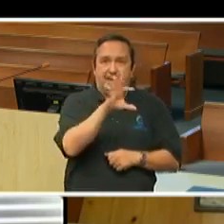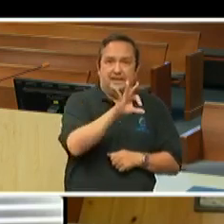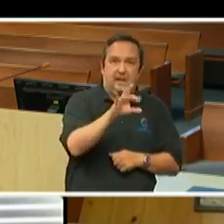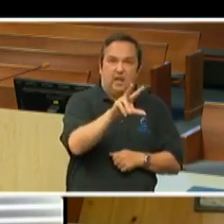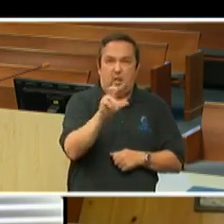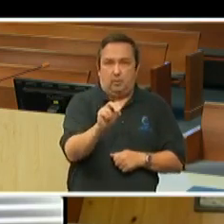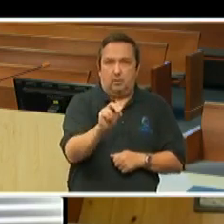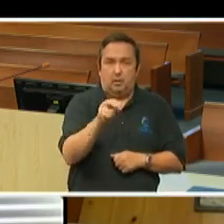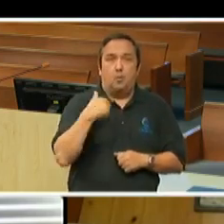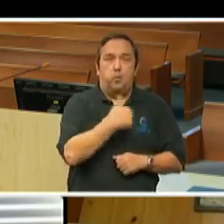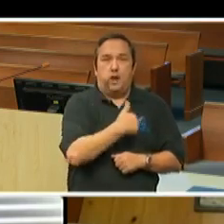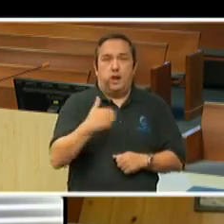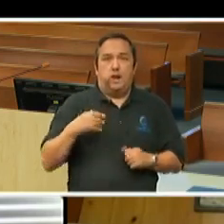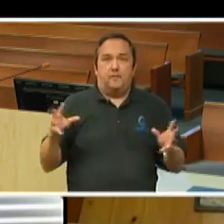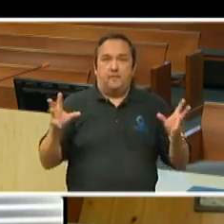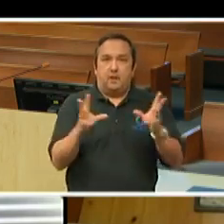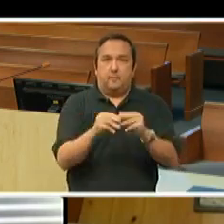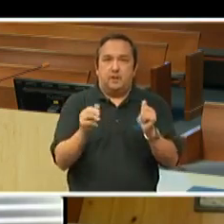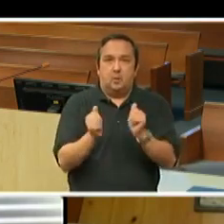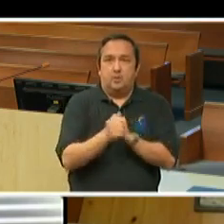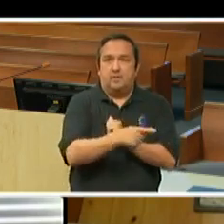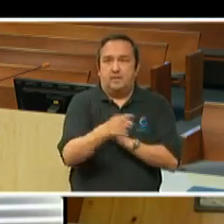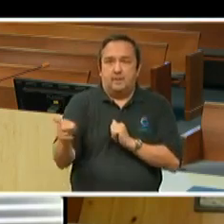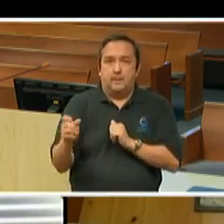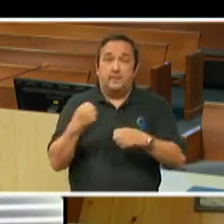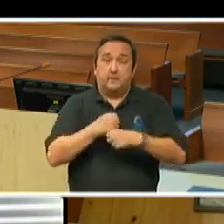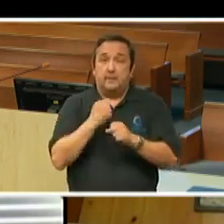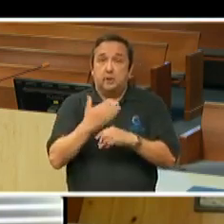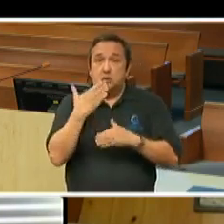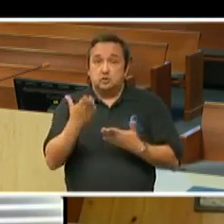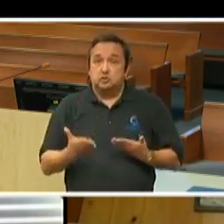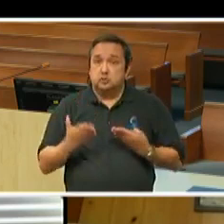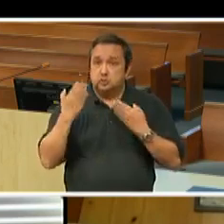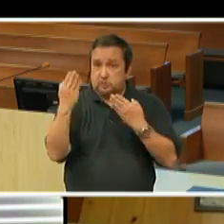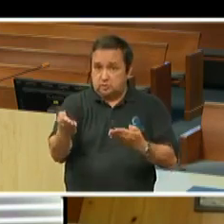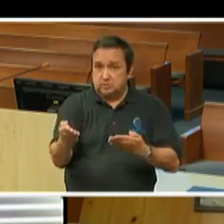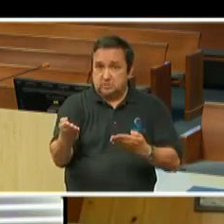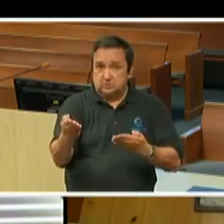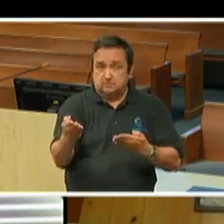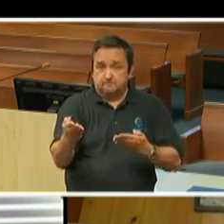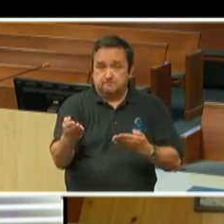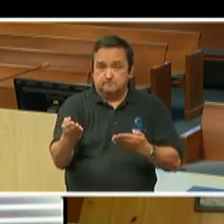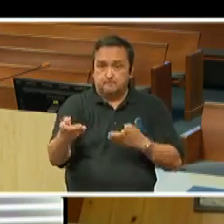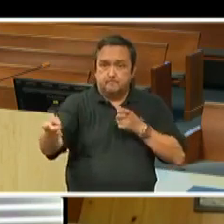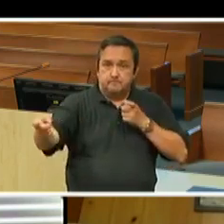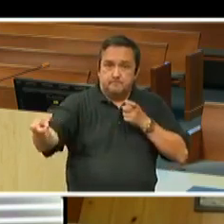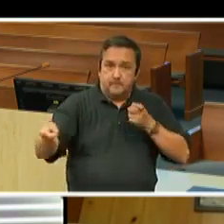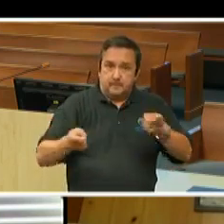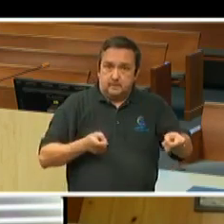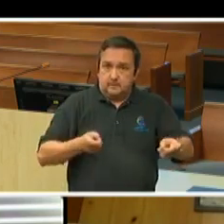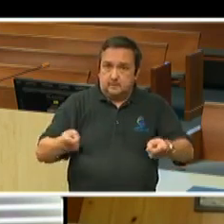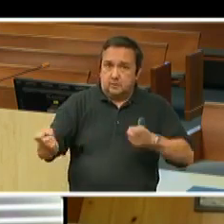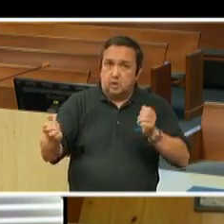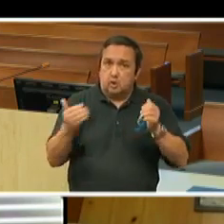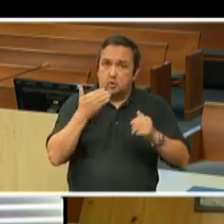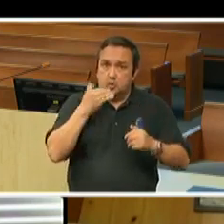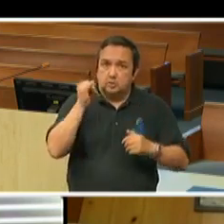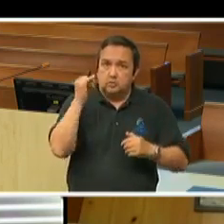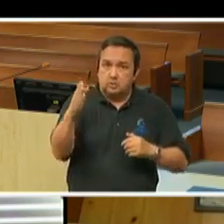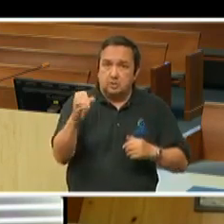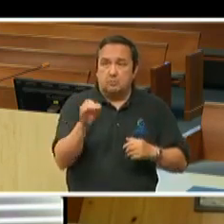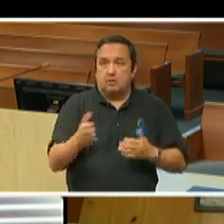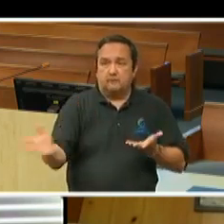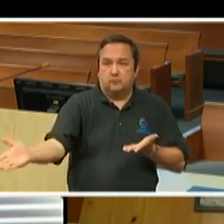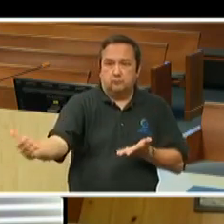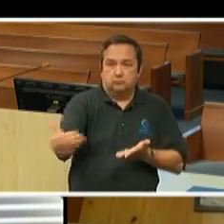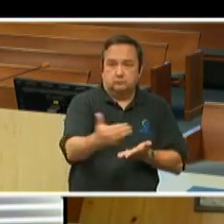we have a meeting with them, and they've made great suggestions. And they're, they're doing a good job of rounding